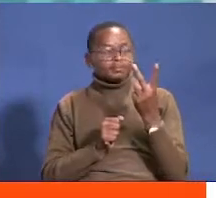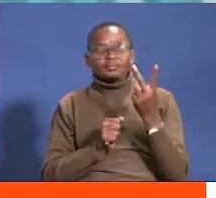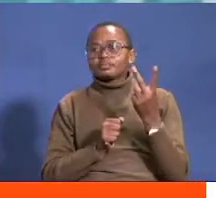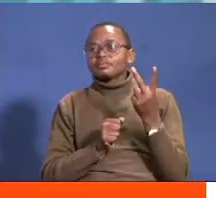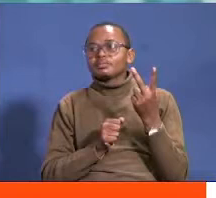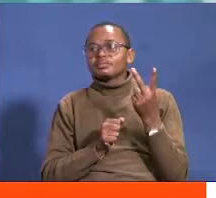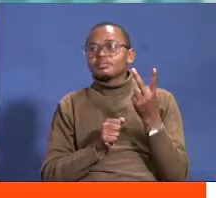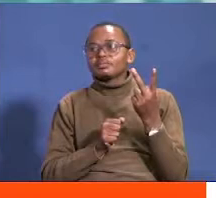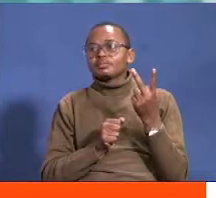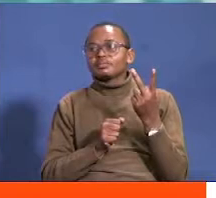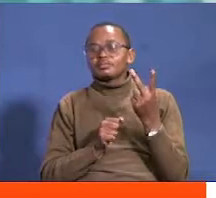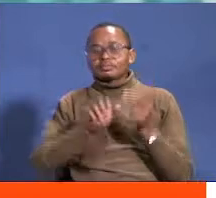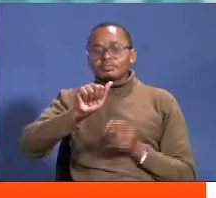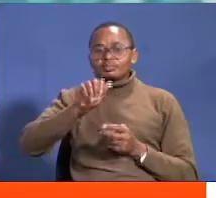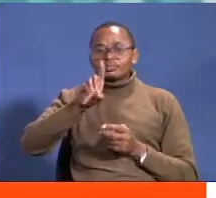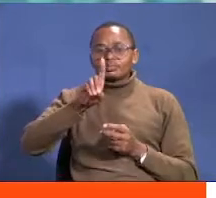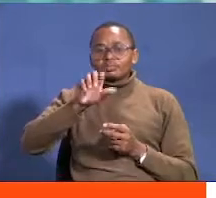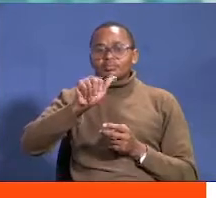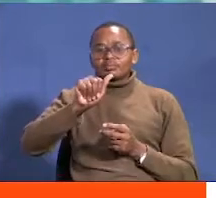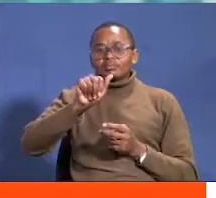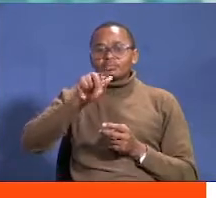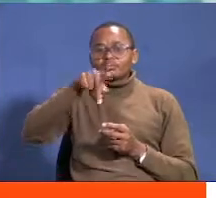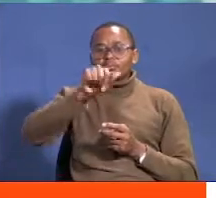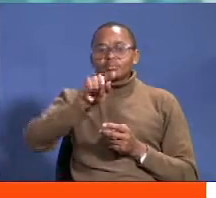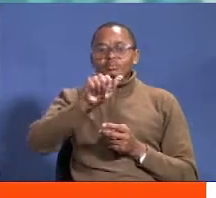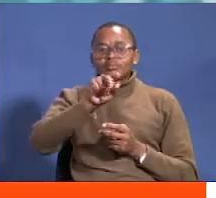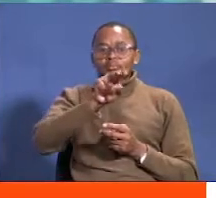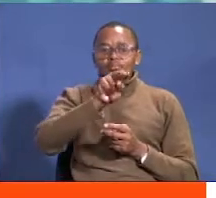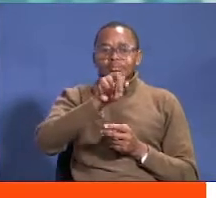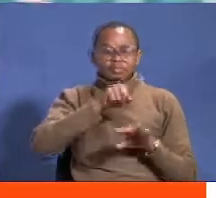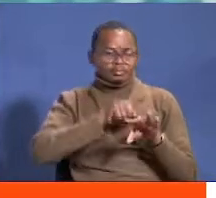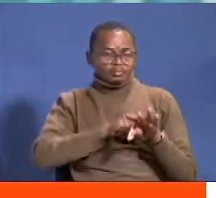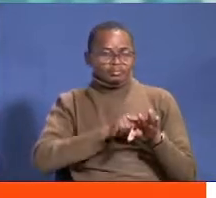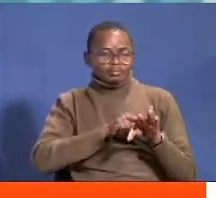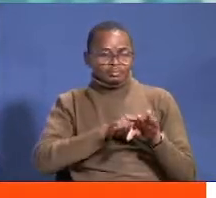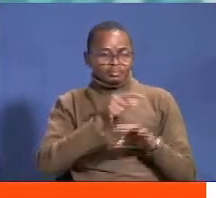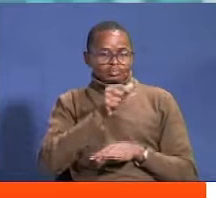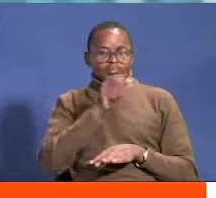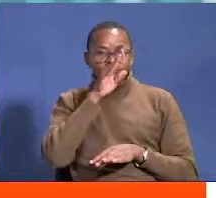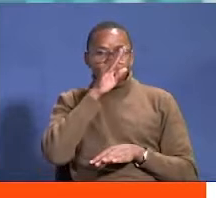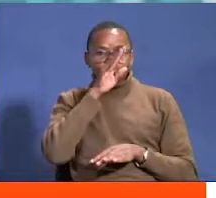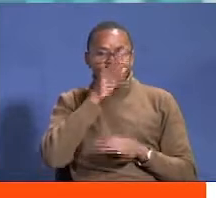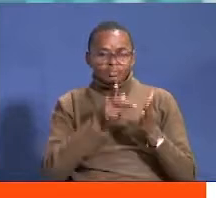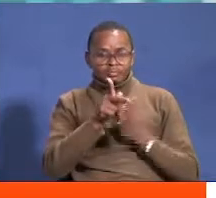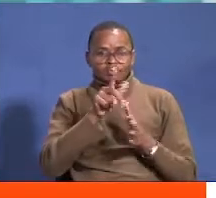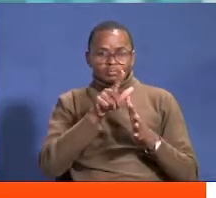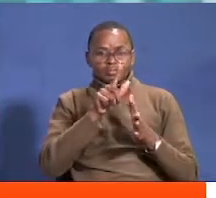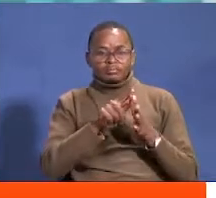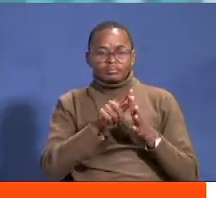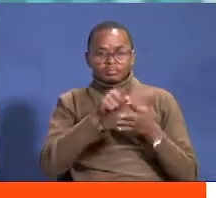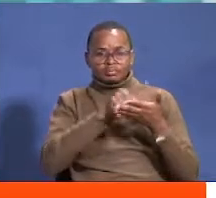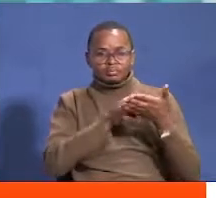It's all about adaptation and mitigation. Yeah. So once money is being remitted, then we move to what is